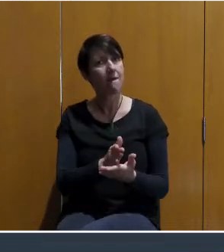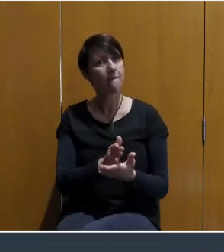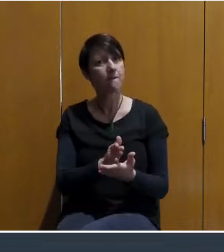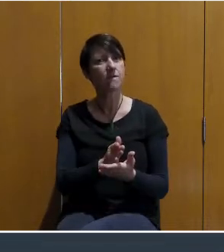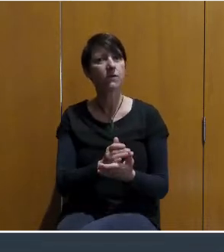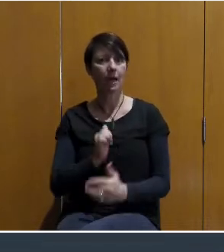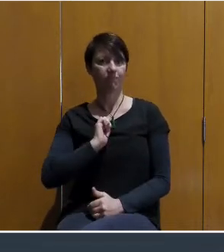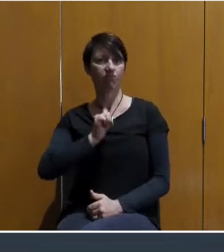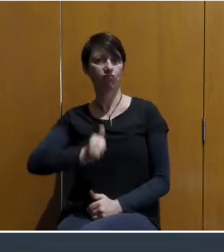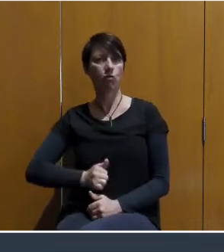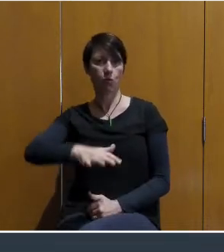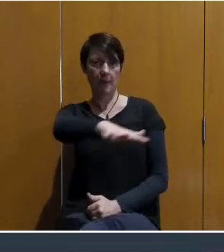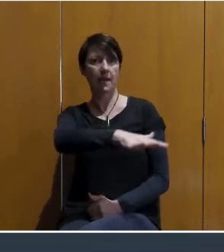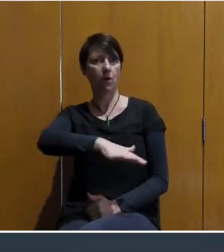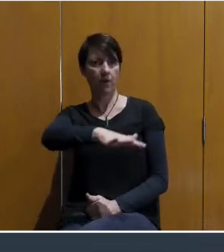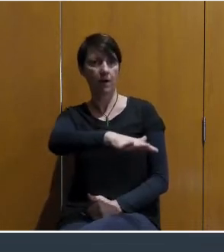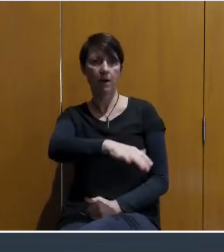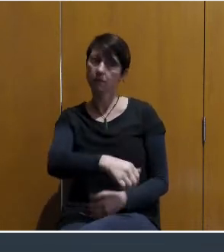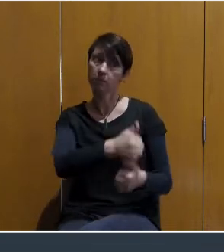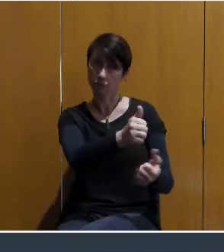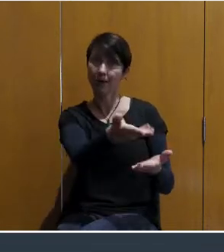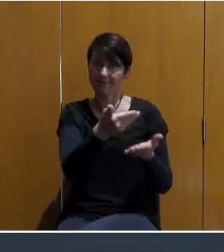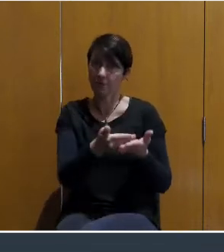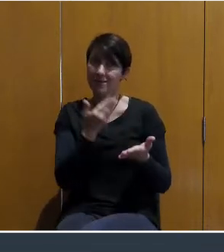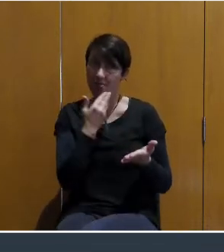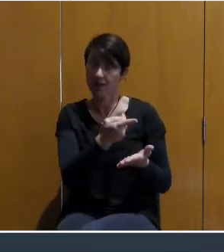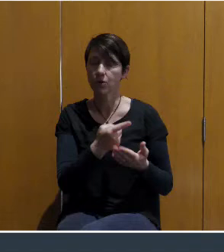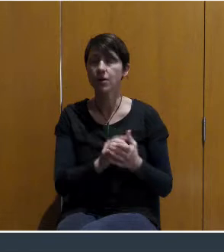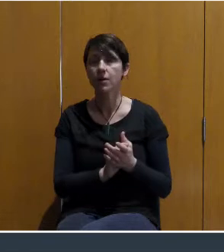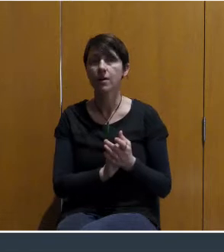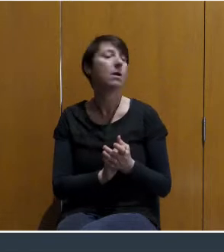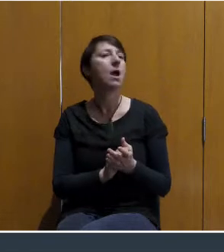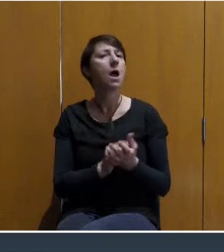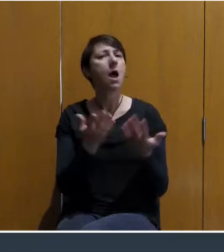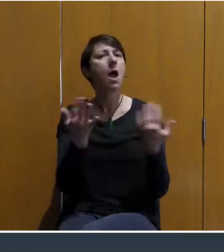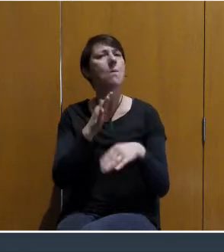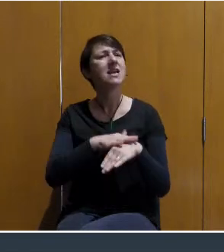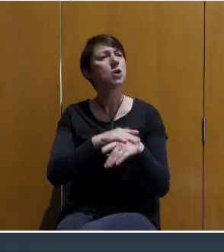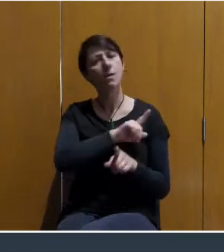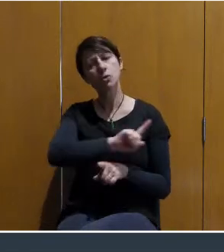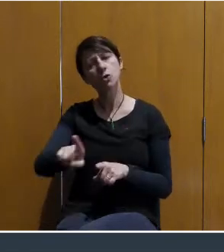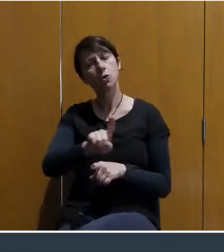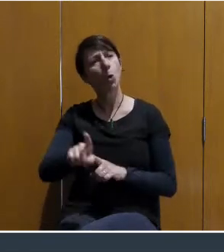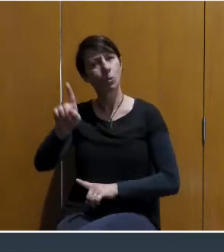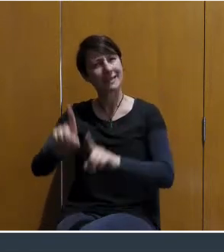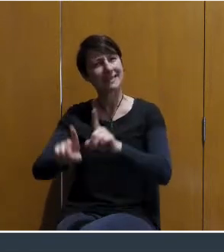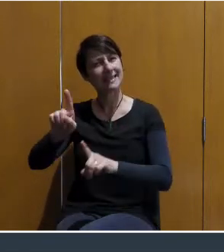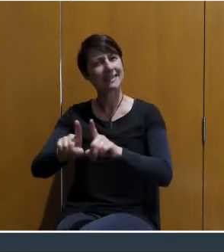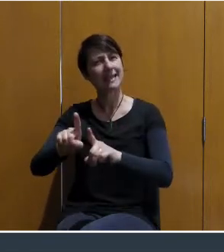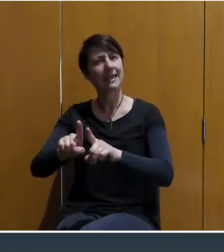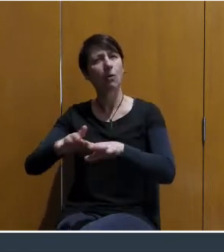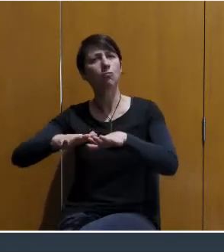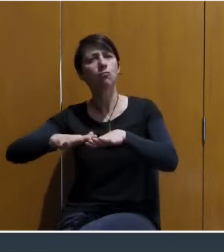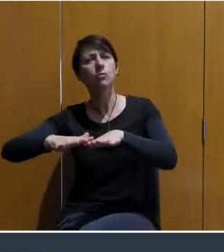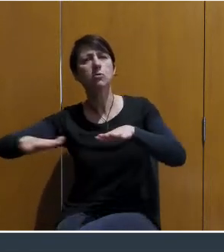great submissions and advice to council to consider. How often do you use the reserve areas within the city bounds?